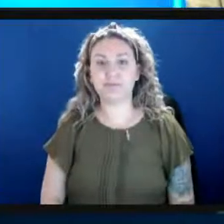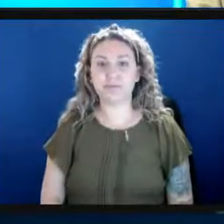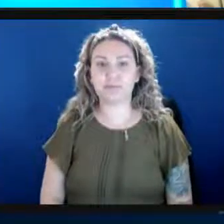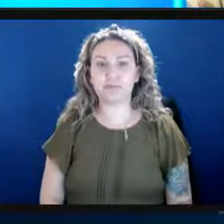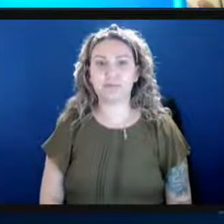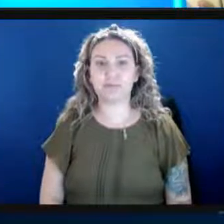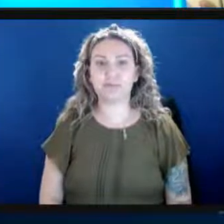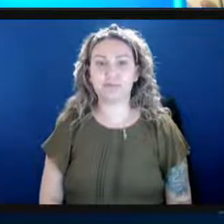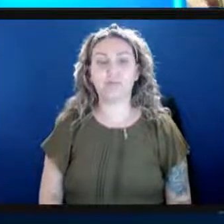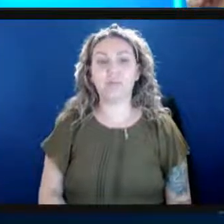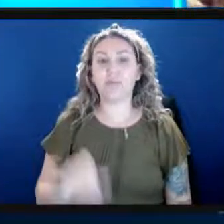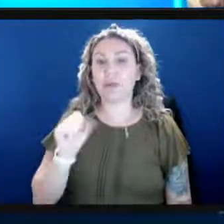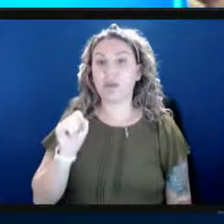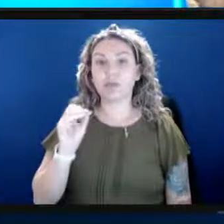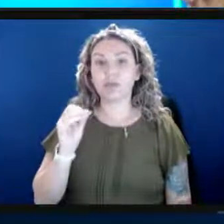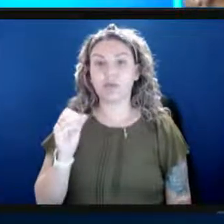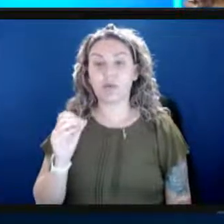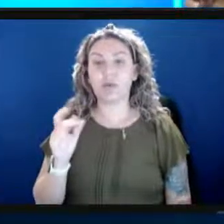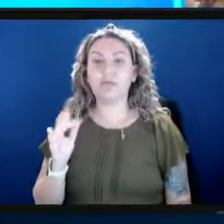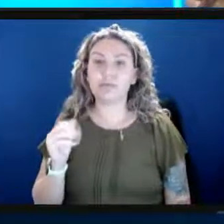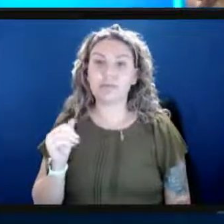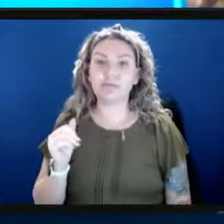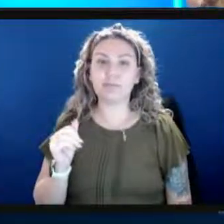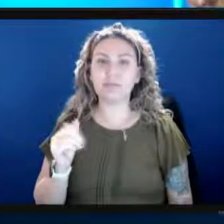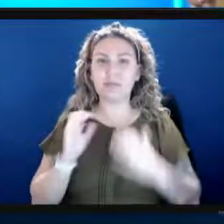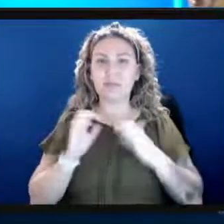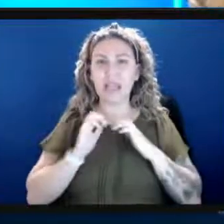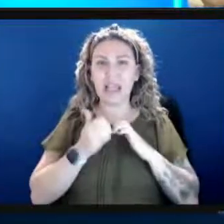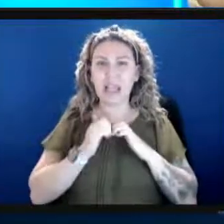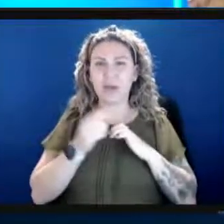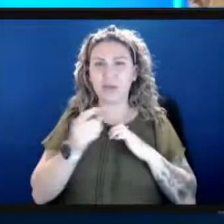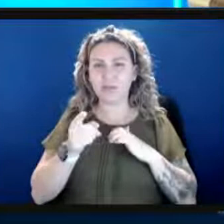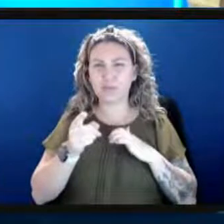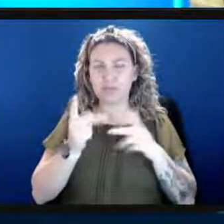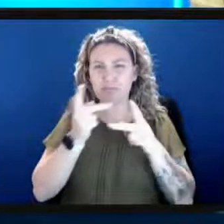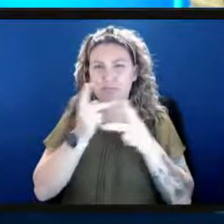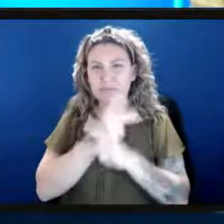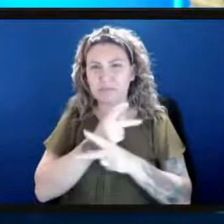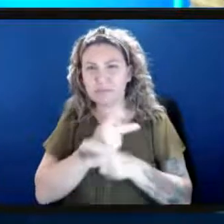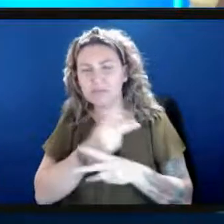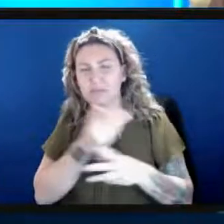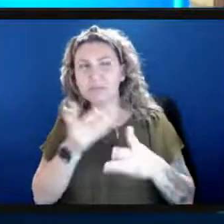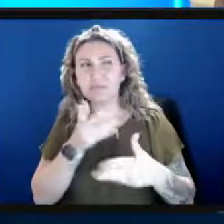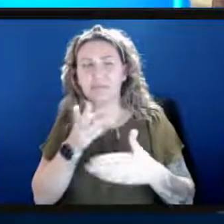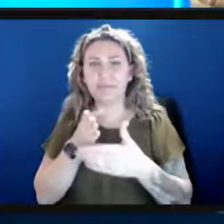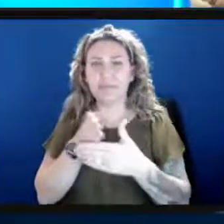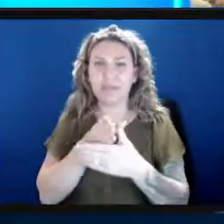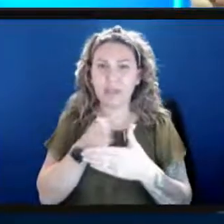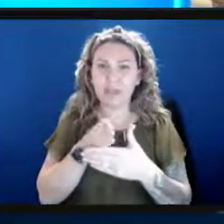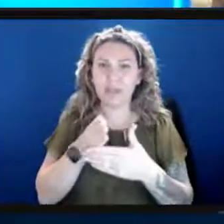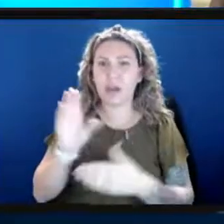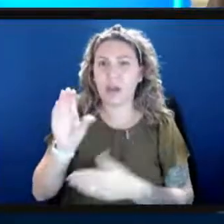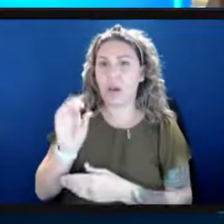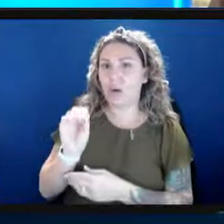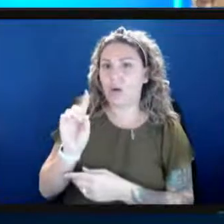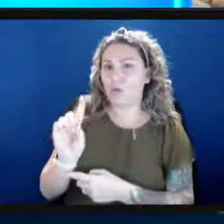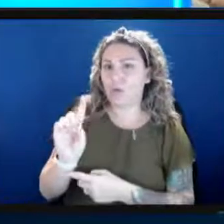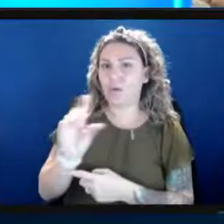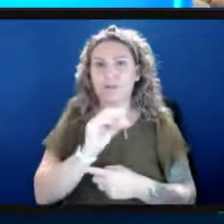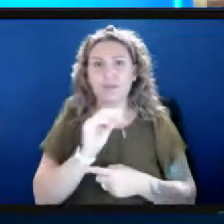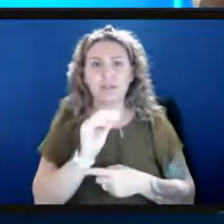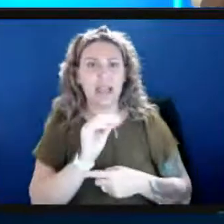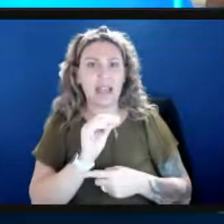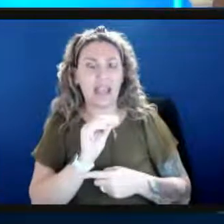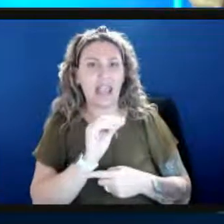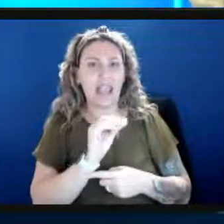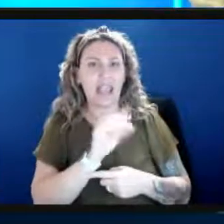So how do you distinguish between overdose and drug poisoning? We've heard you talk